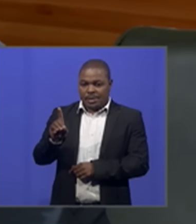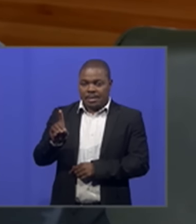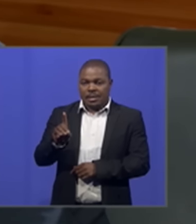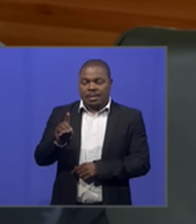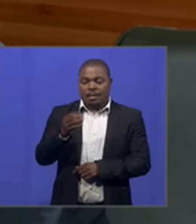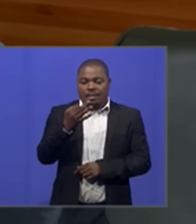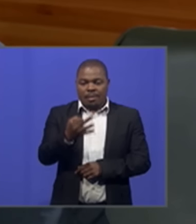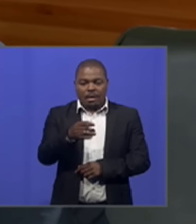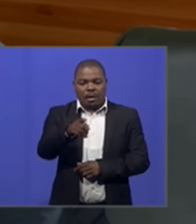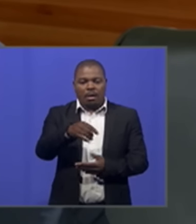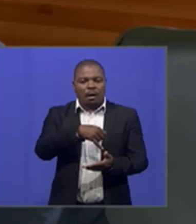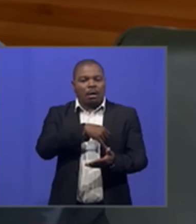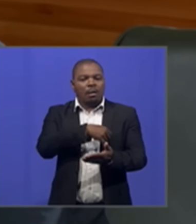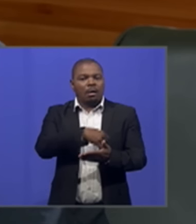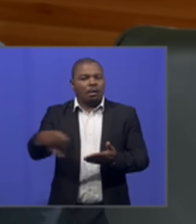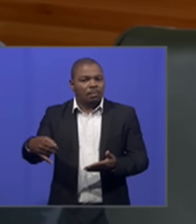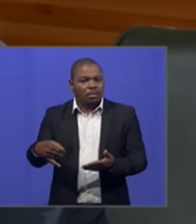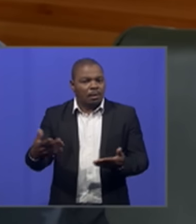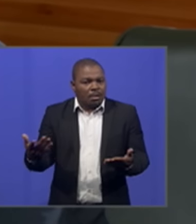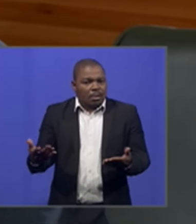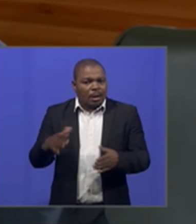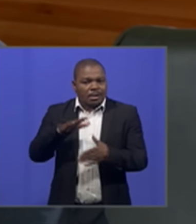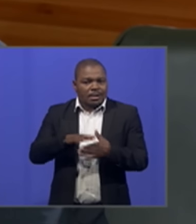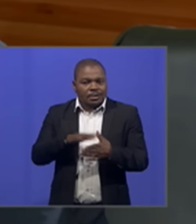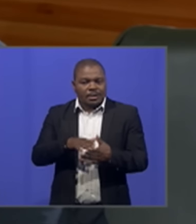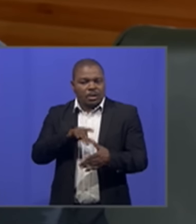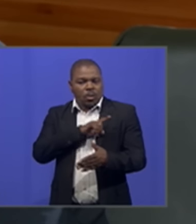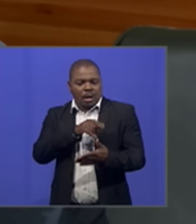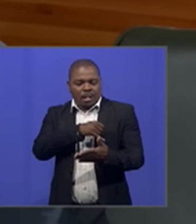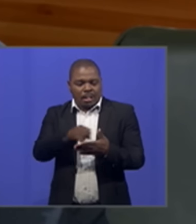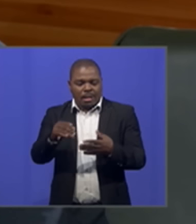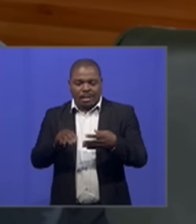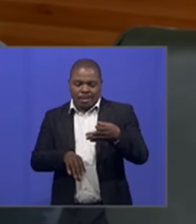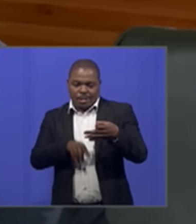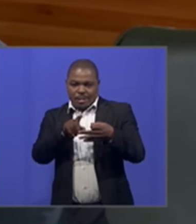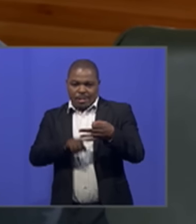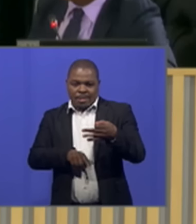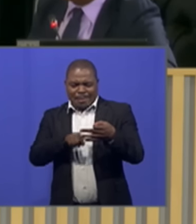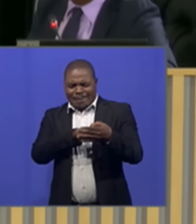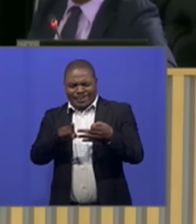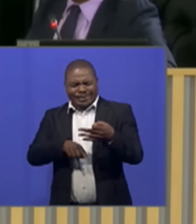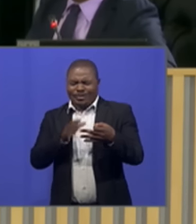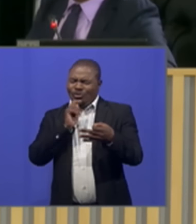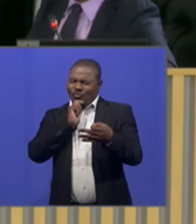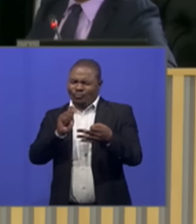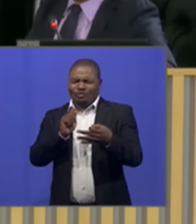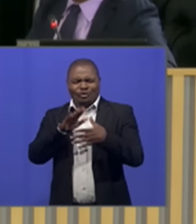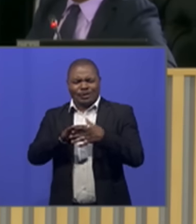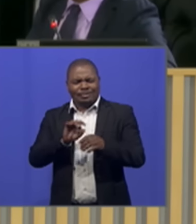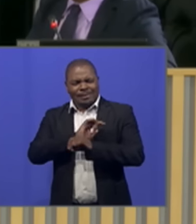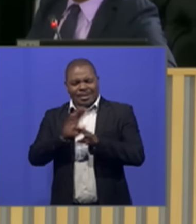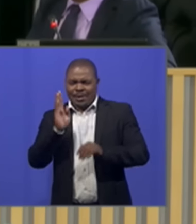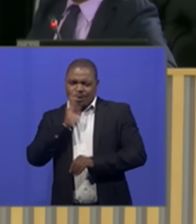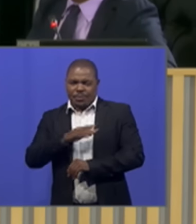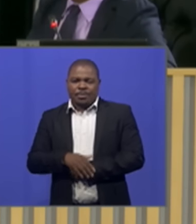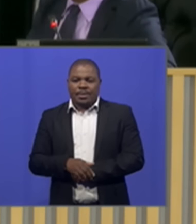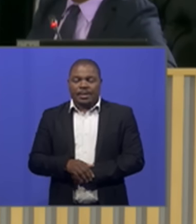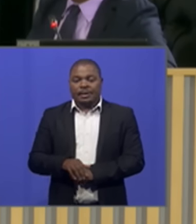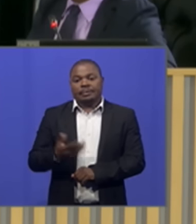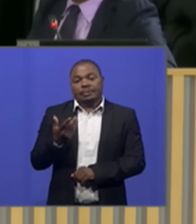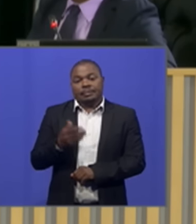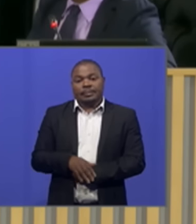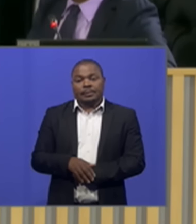cancelled in terms of a resolution that provides 3 reasons for cancellation, none of which justify cancellation. Le ge go le bjalo